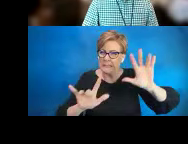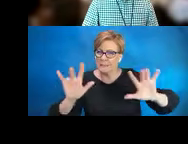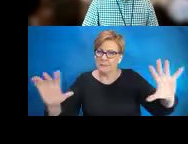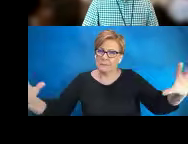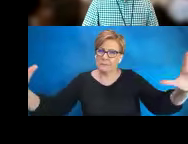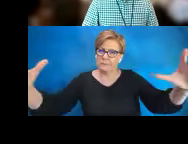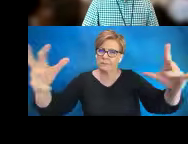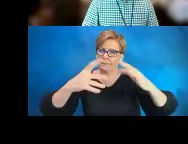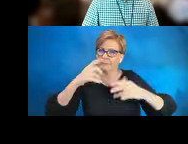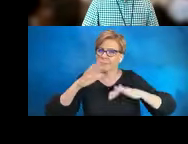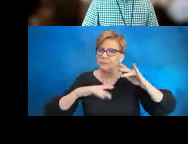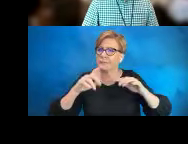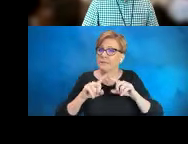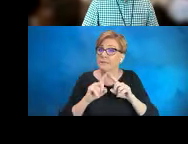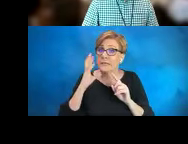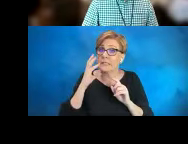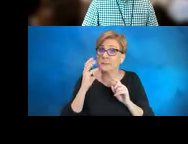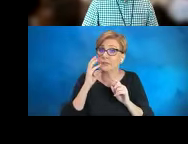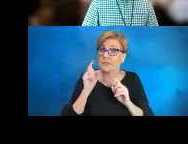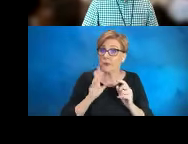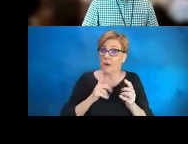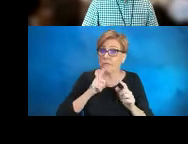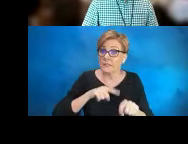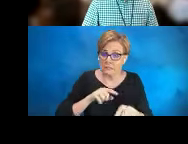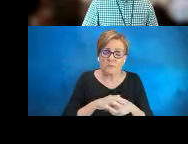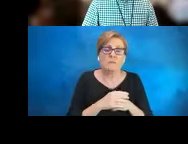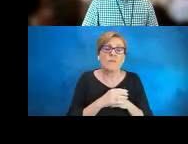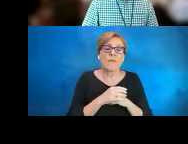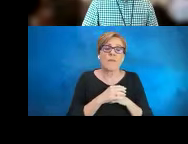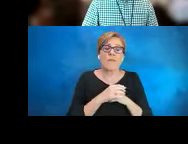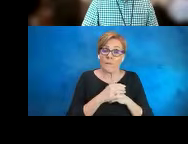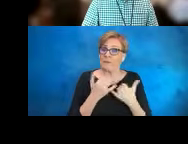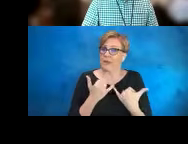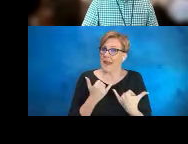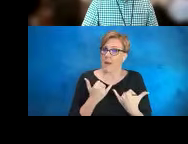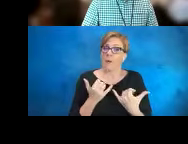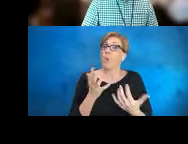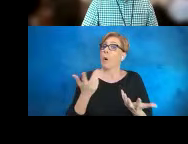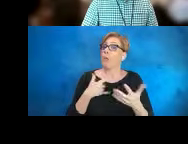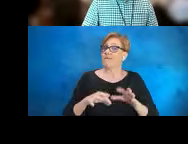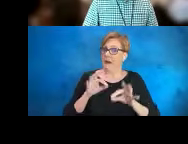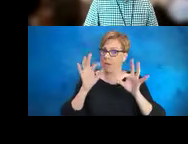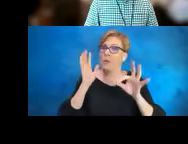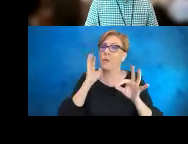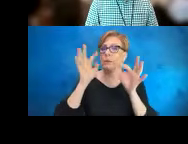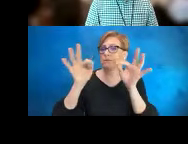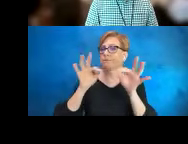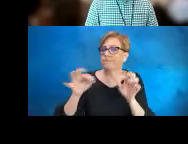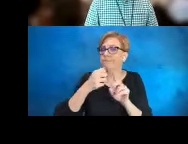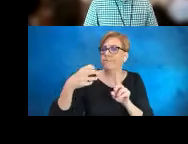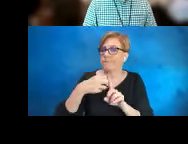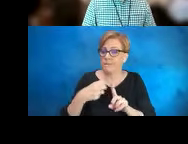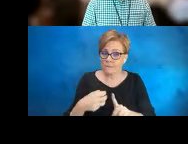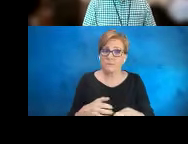different experiences. So I will be presenting our findings to you today. Slide, please. We organized